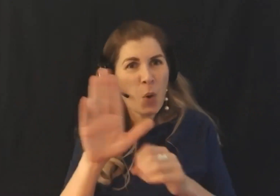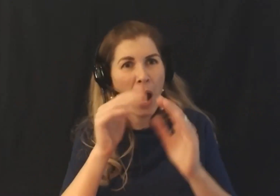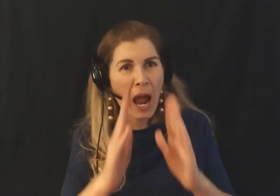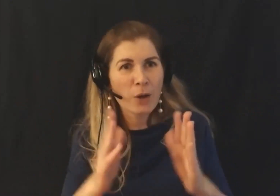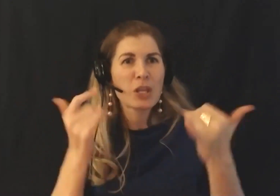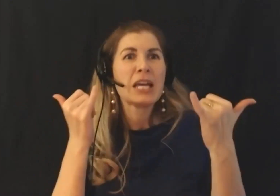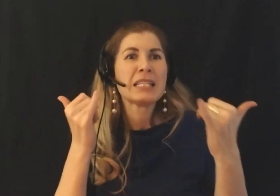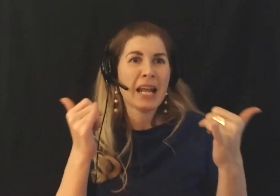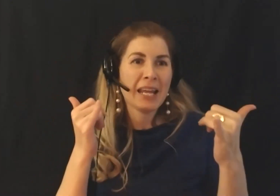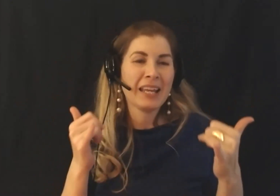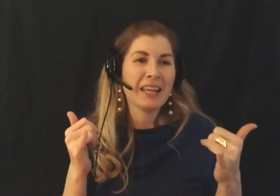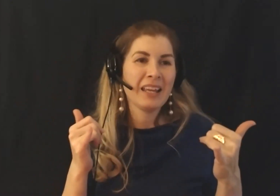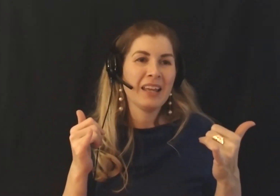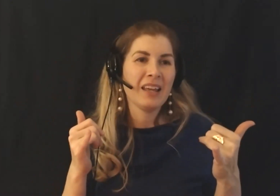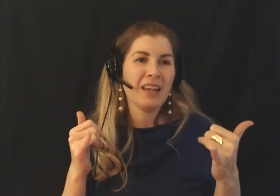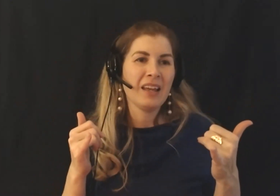today.